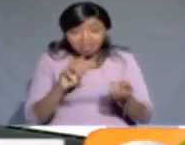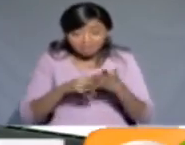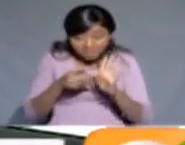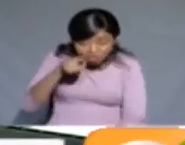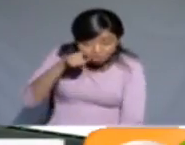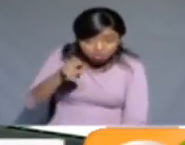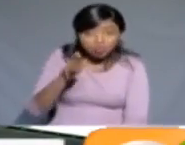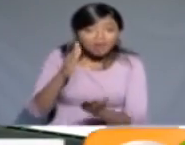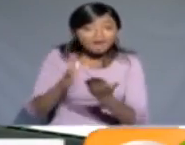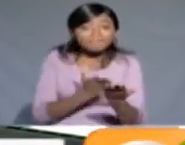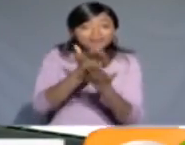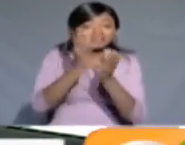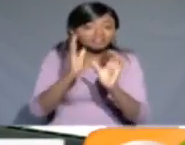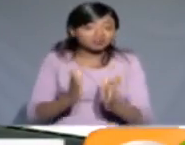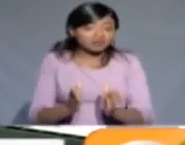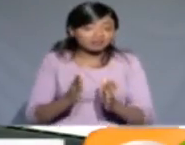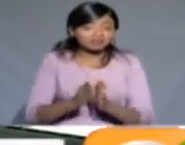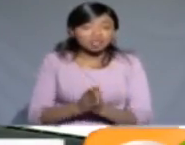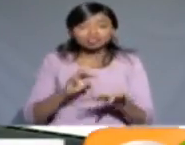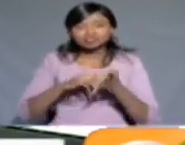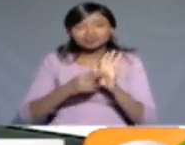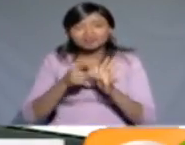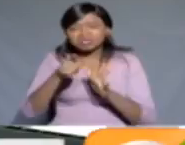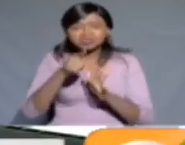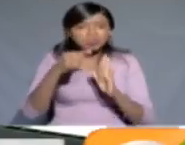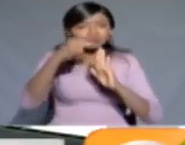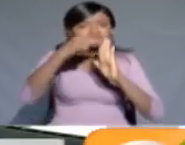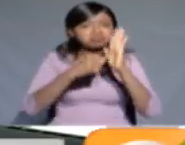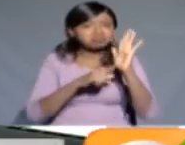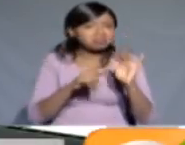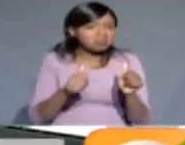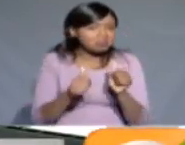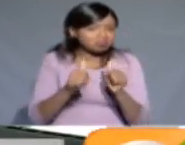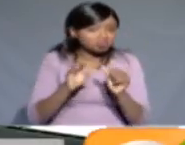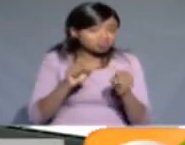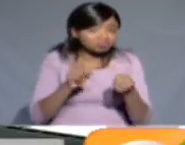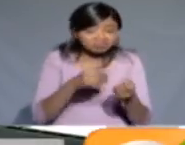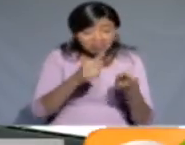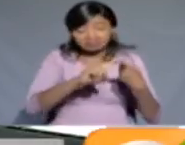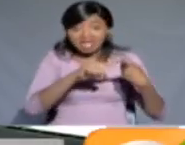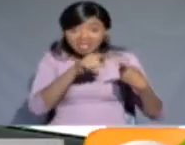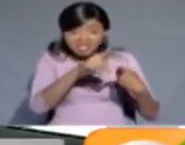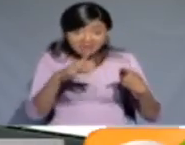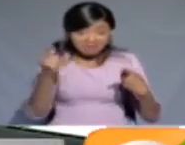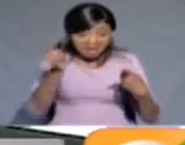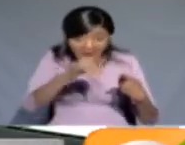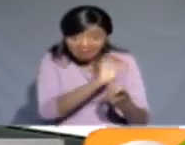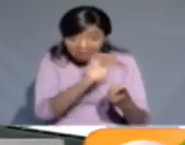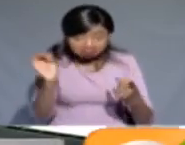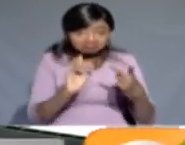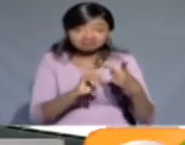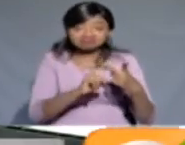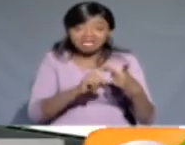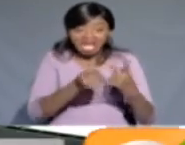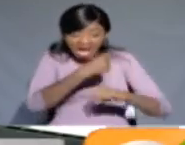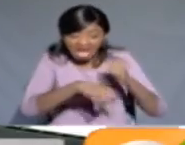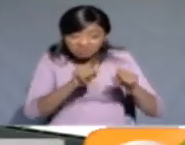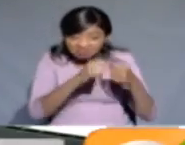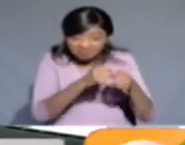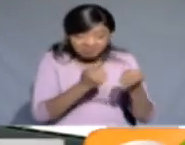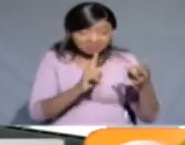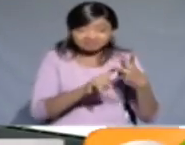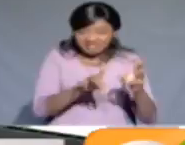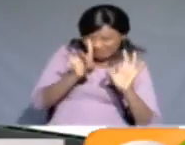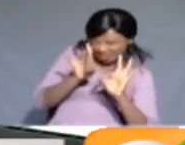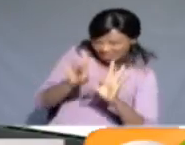the petitioner. So what are some of the grounds that you can raise? Absenteeism, misconduct, abandoning voters